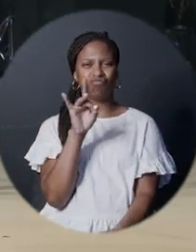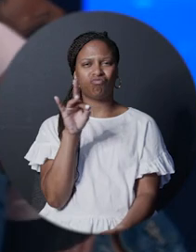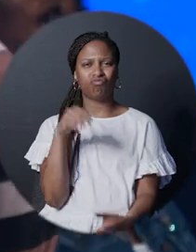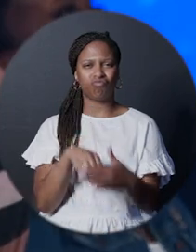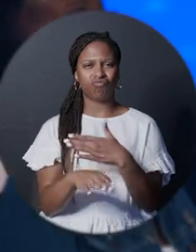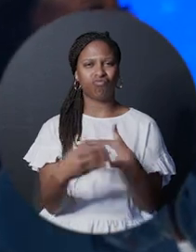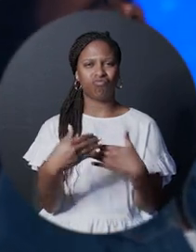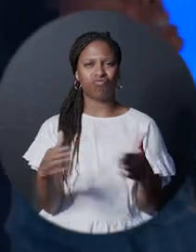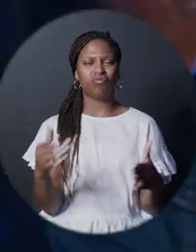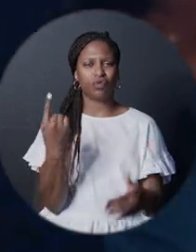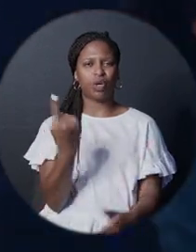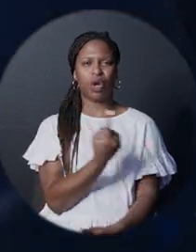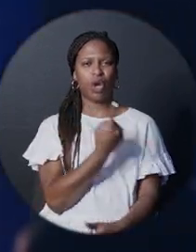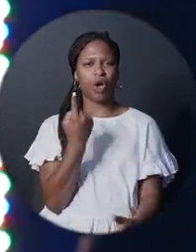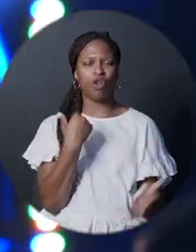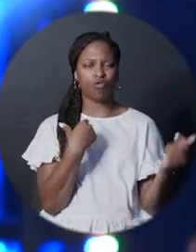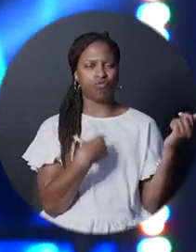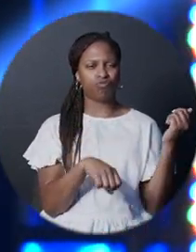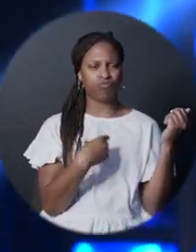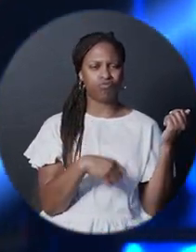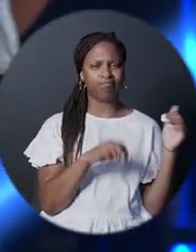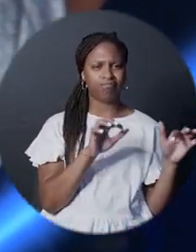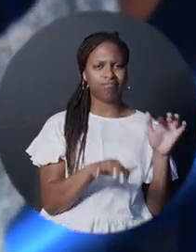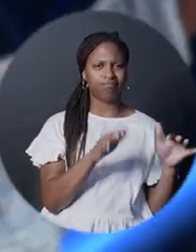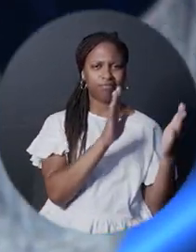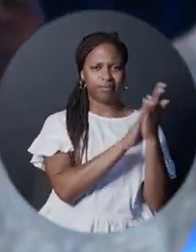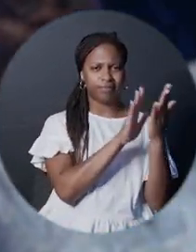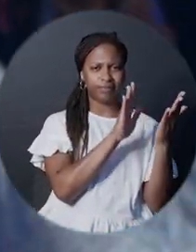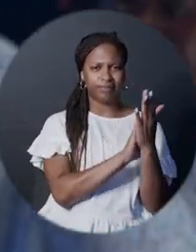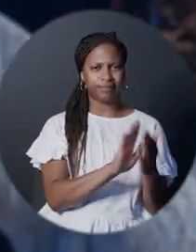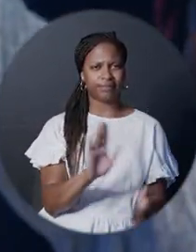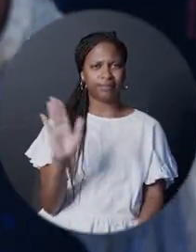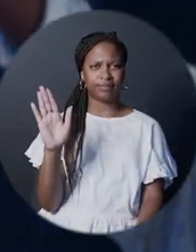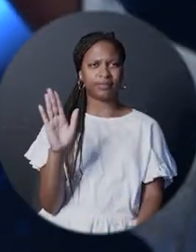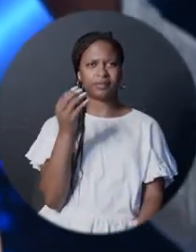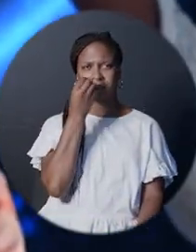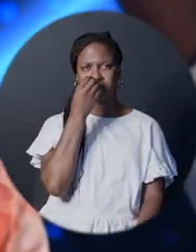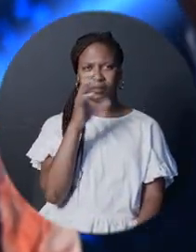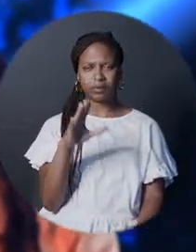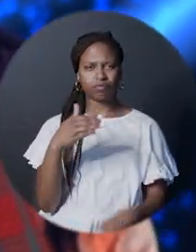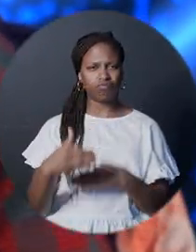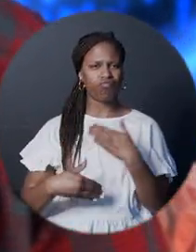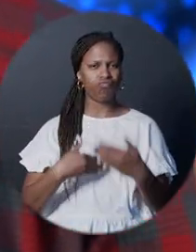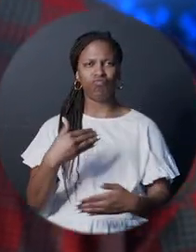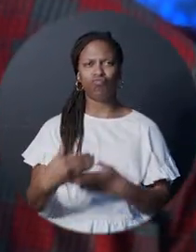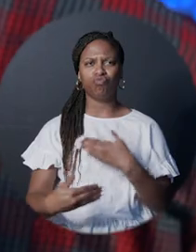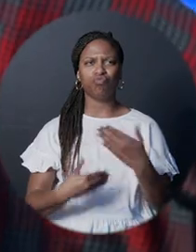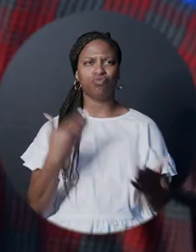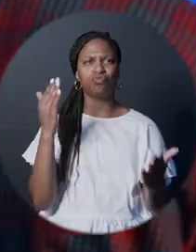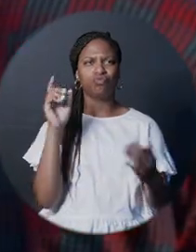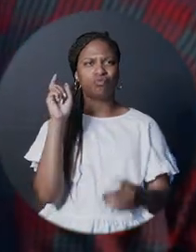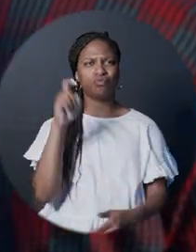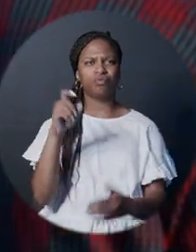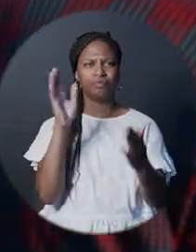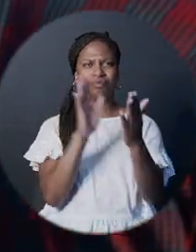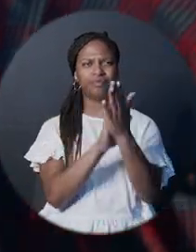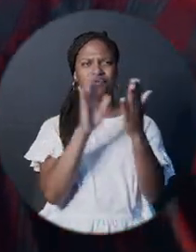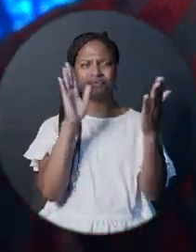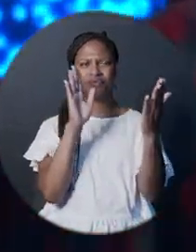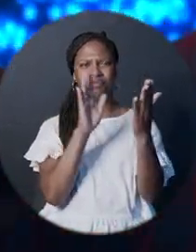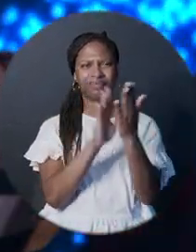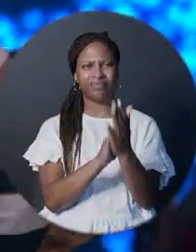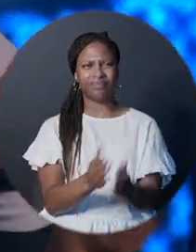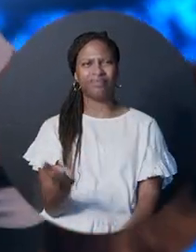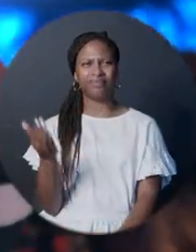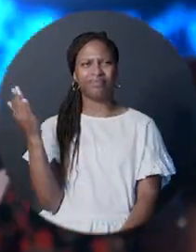room. On the instruments, praise Him. I don't care what you're going through,